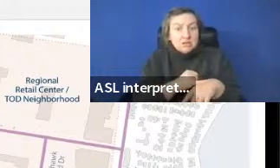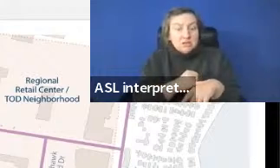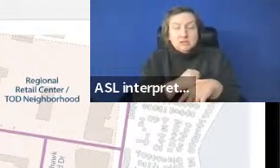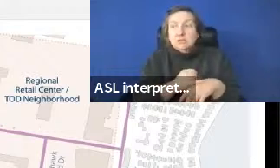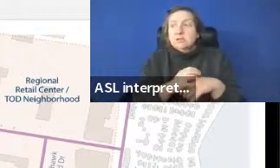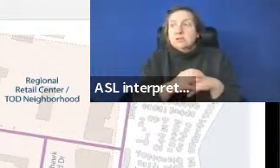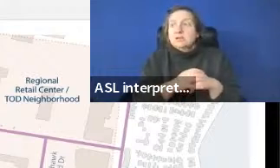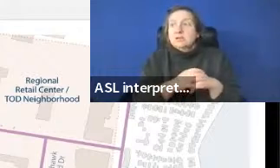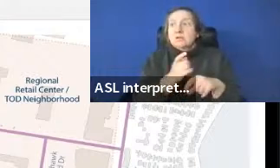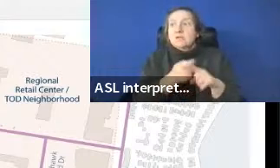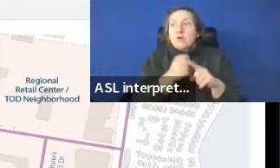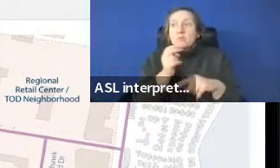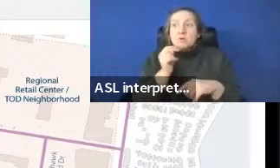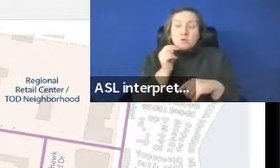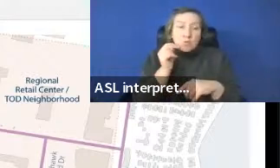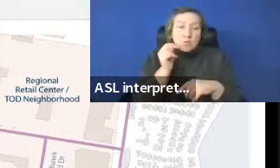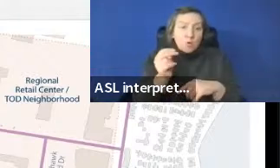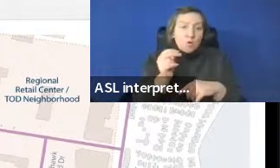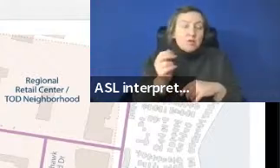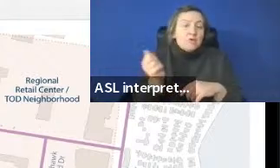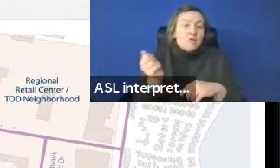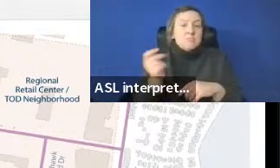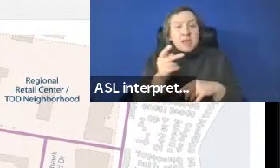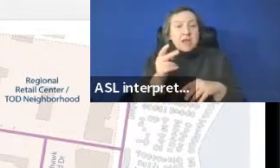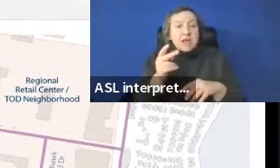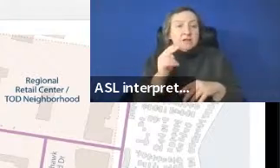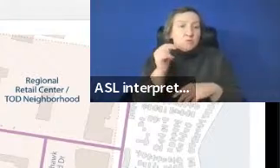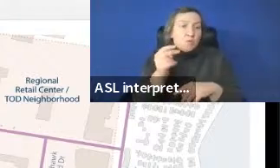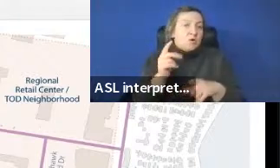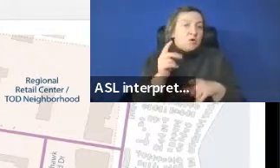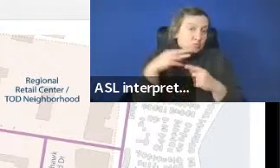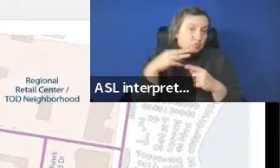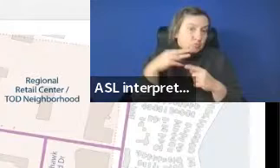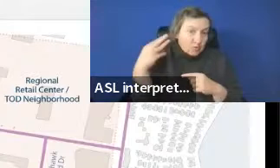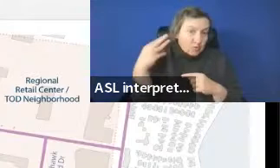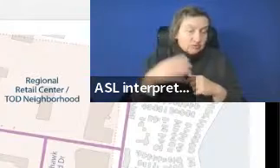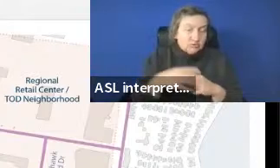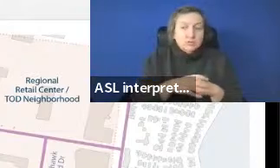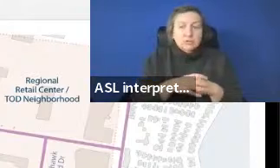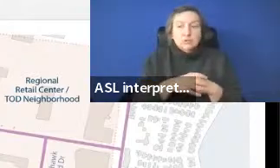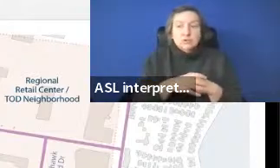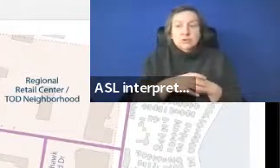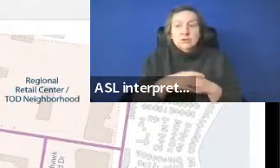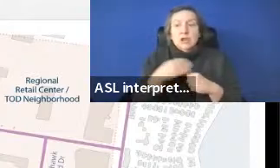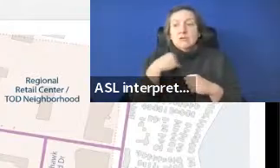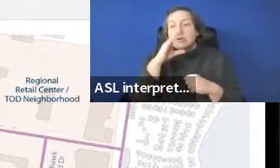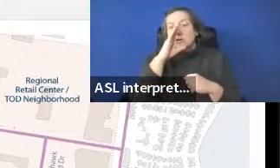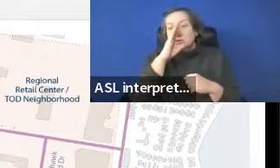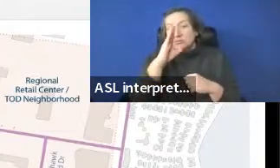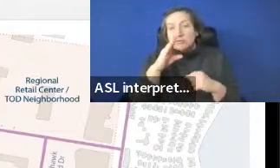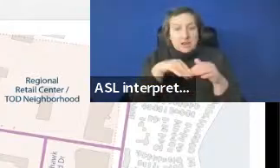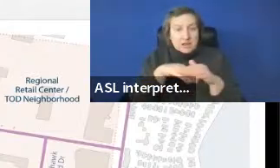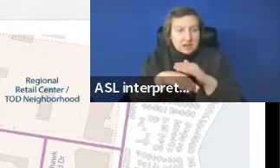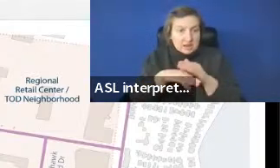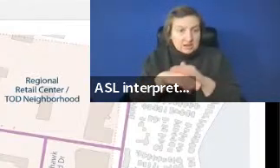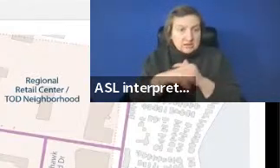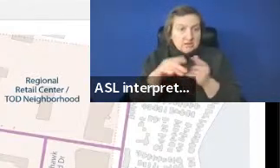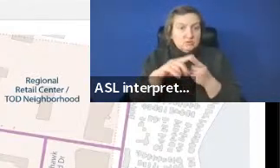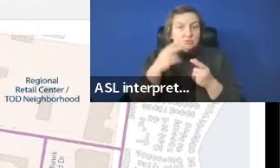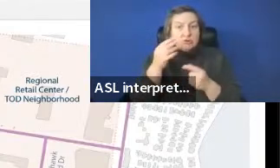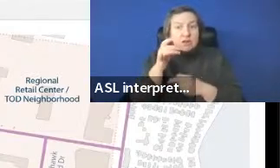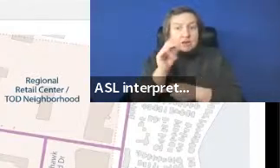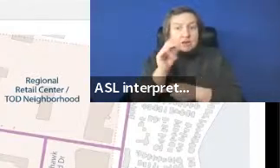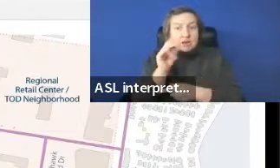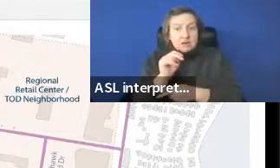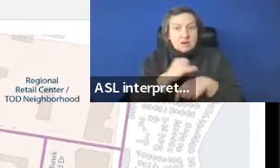from the north or going back to the north to Washington has direct access to Hayden Island